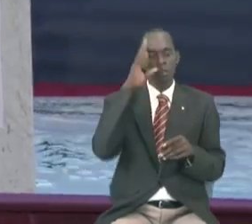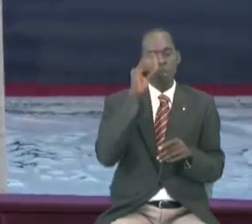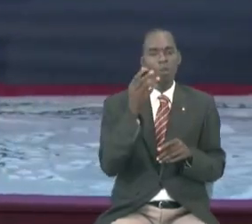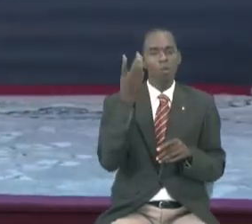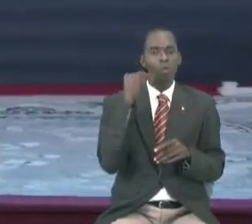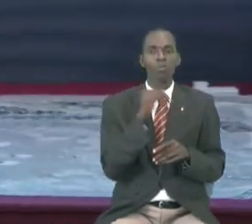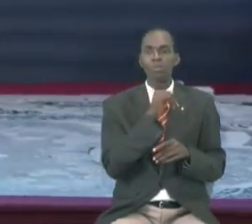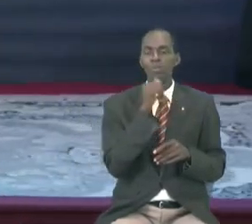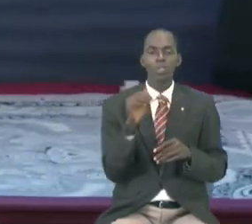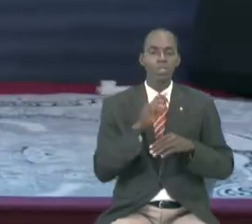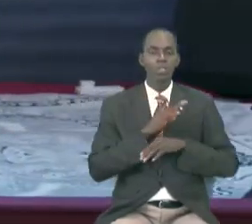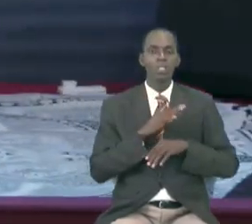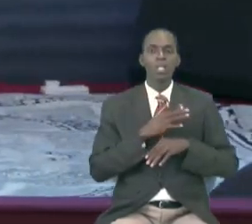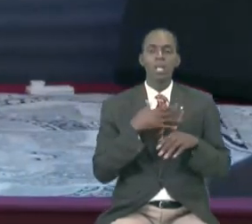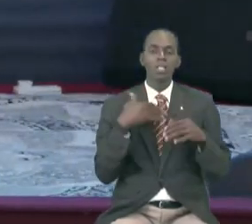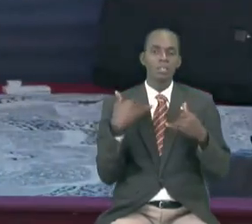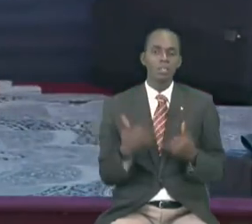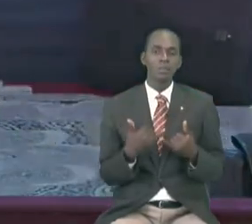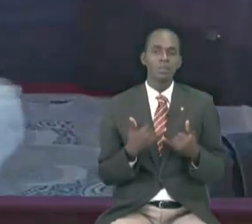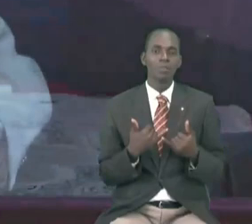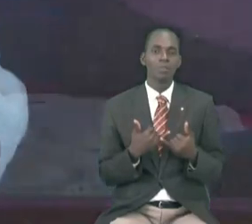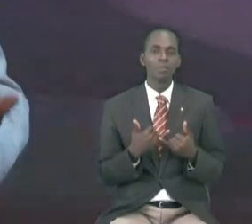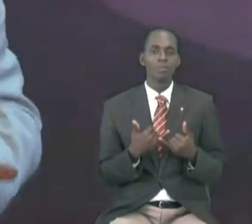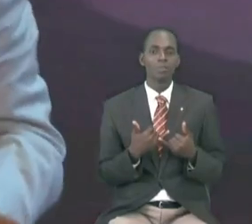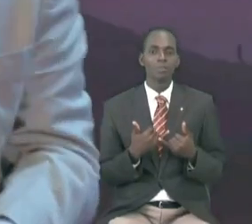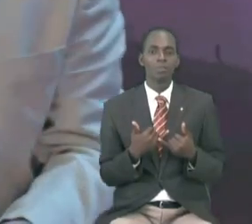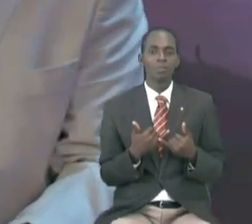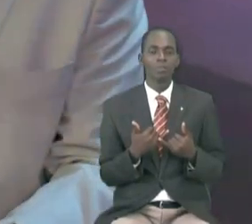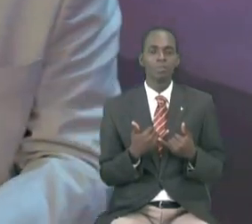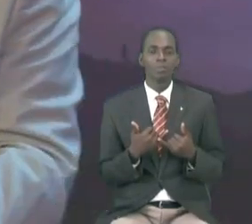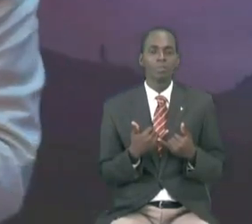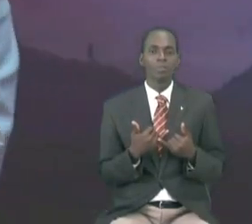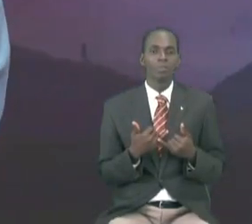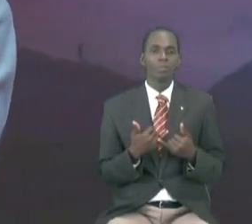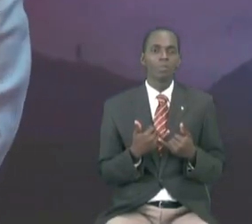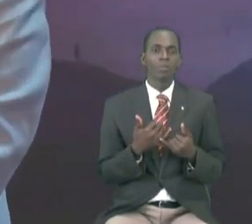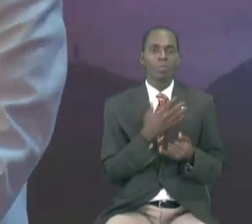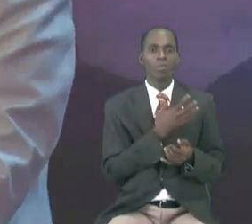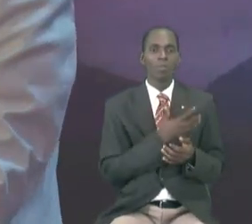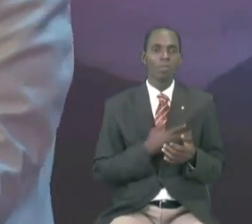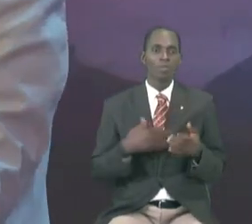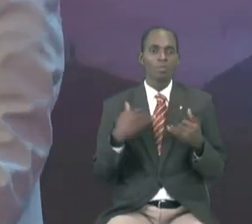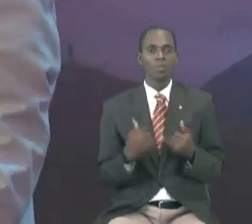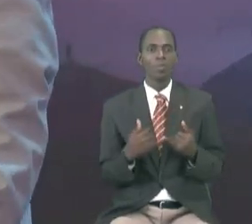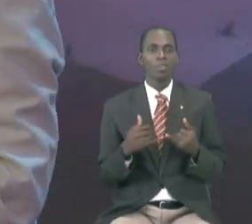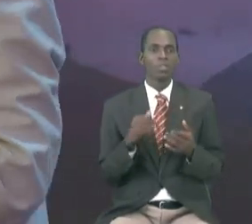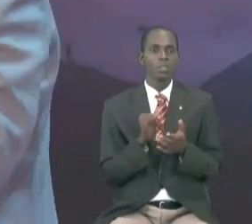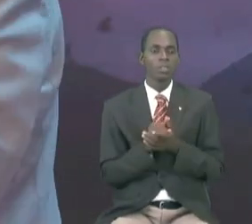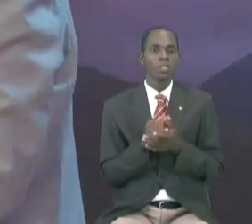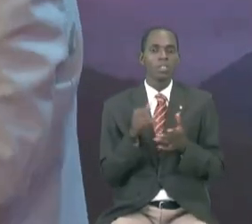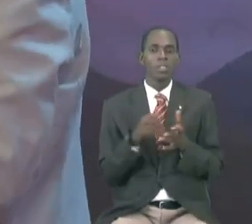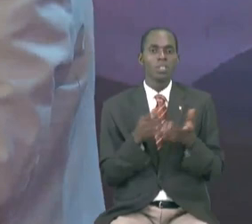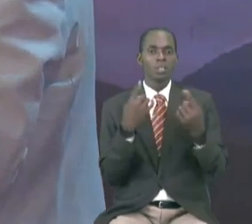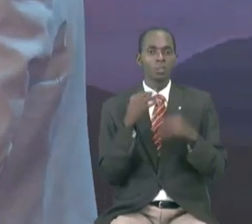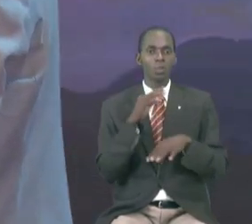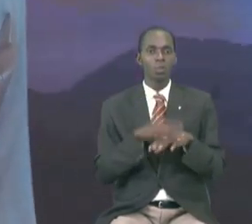him like an umbrella to shield him from the sunshine or the rays of the sun.